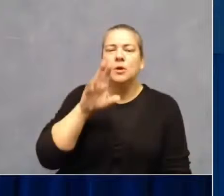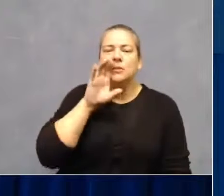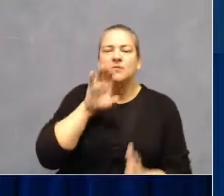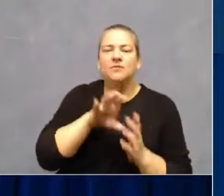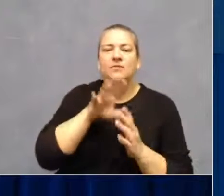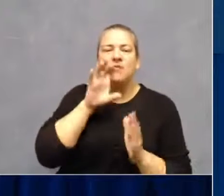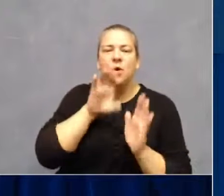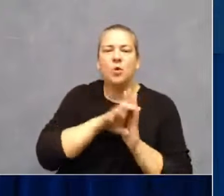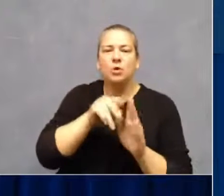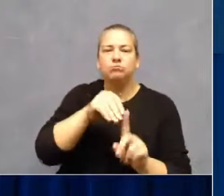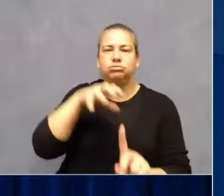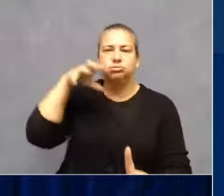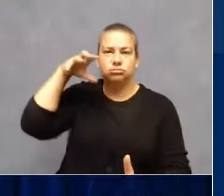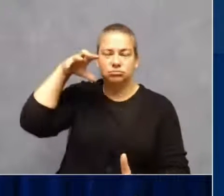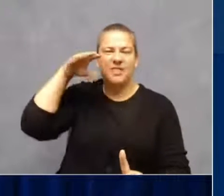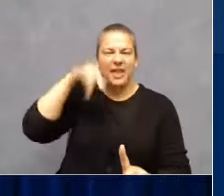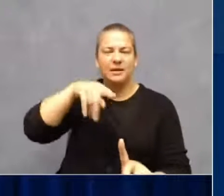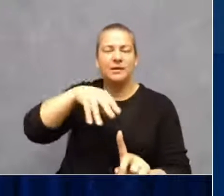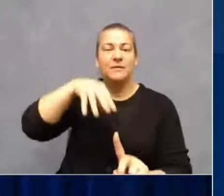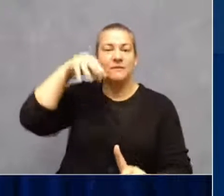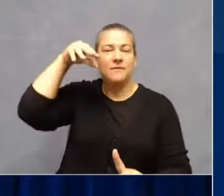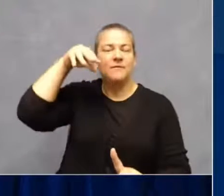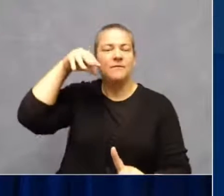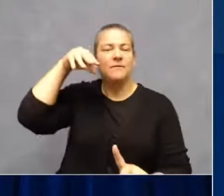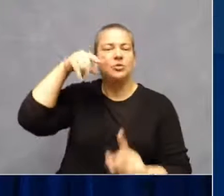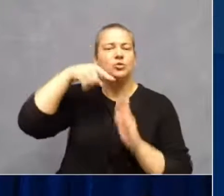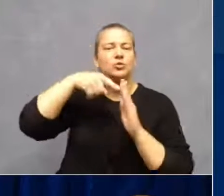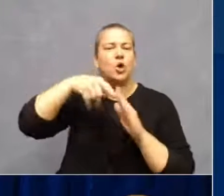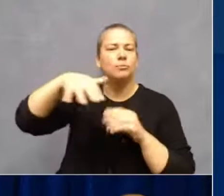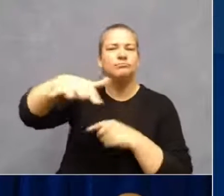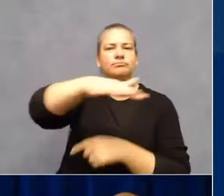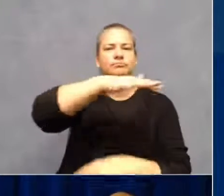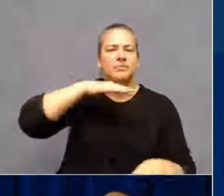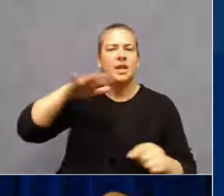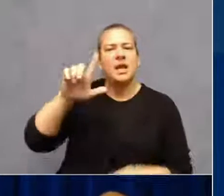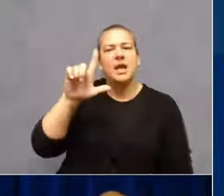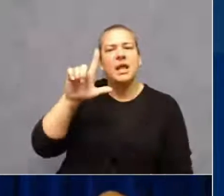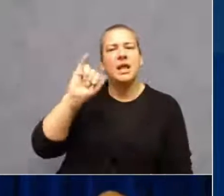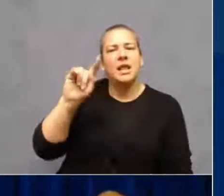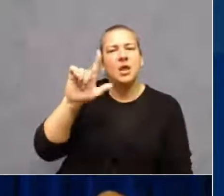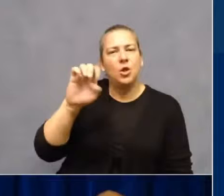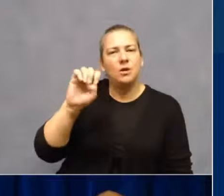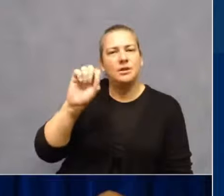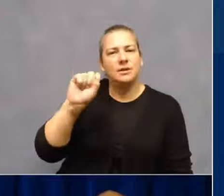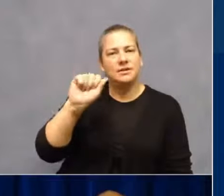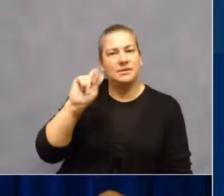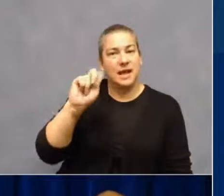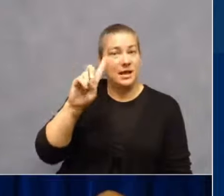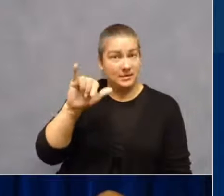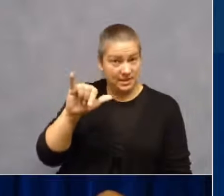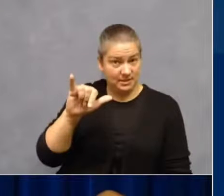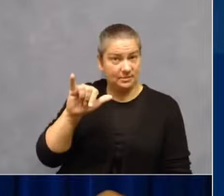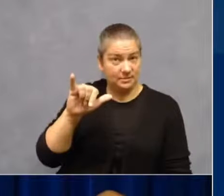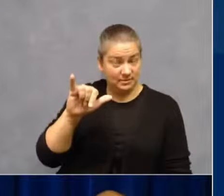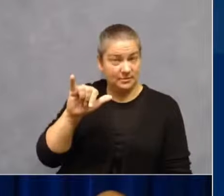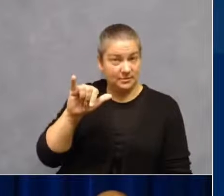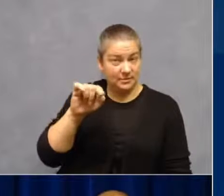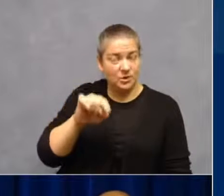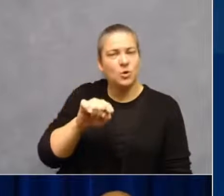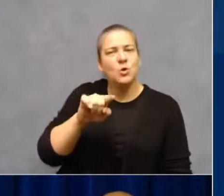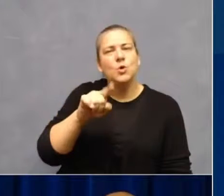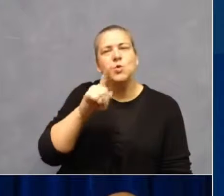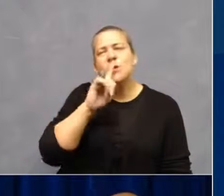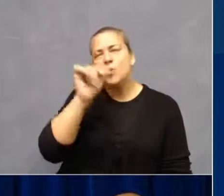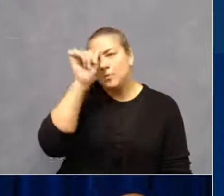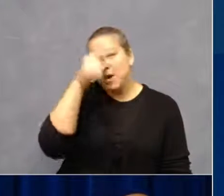are. This is an aerial of Little Sandy. And if it should remind you a little bit of what Green River was.